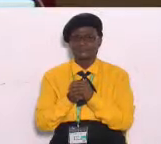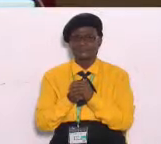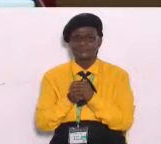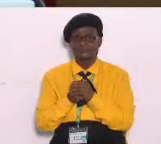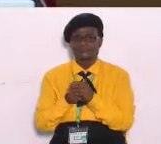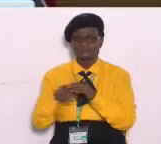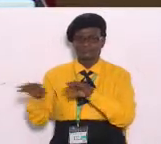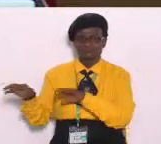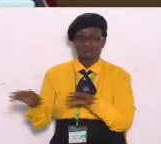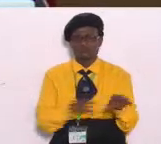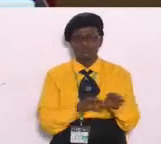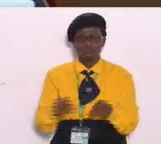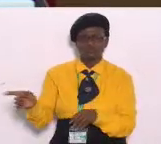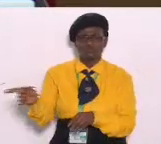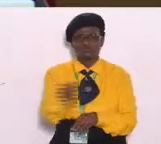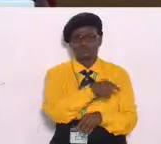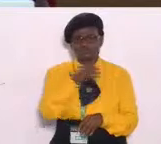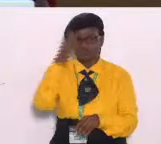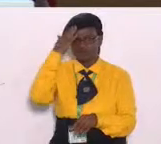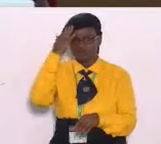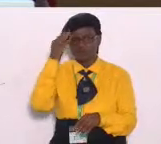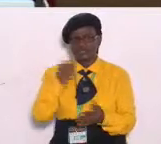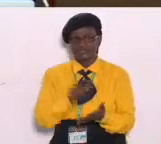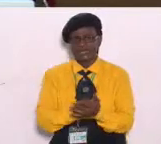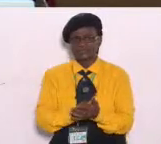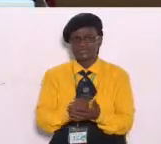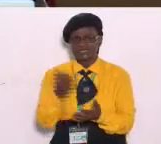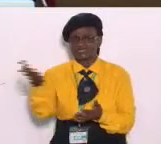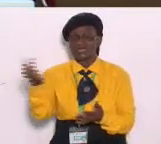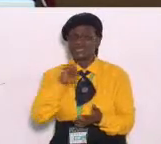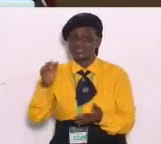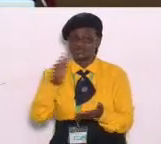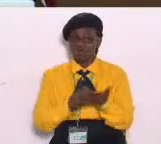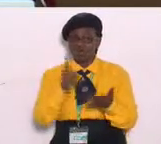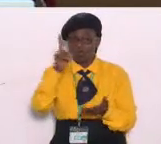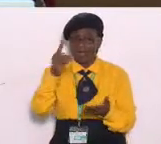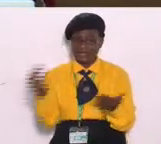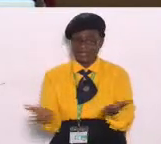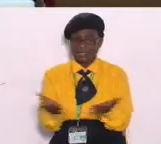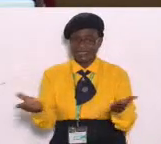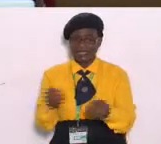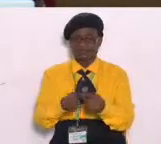Do you know that there's someone here tonight